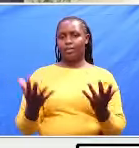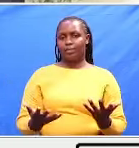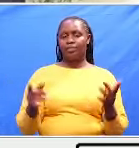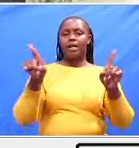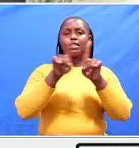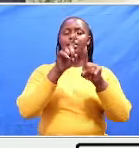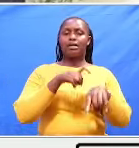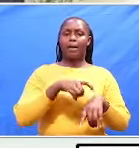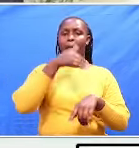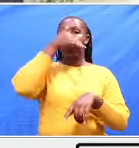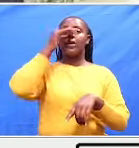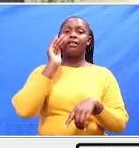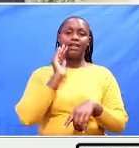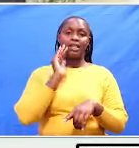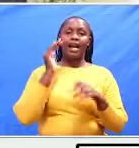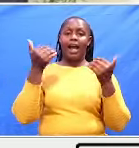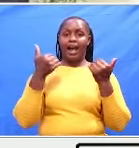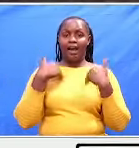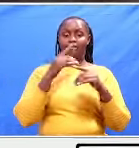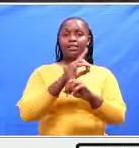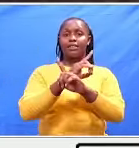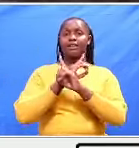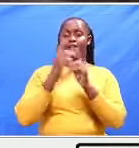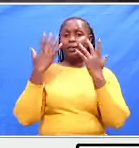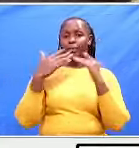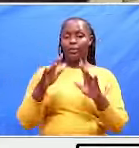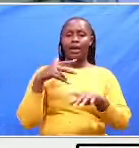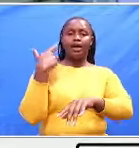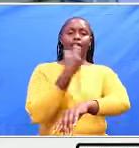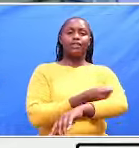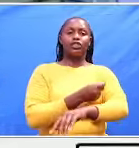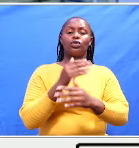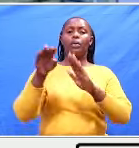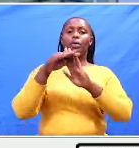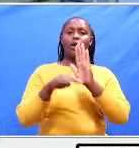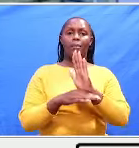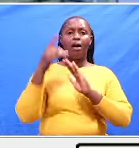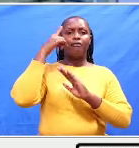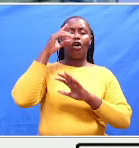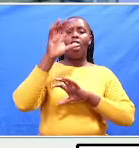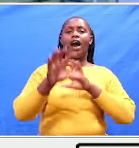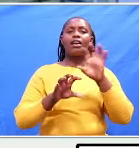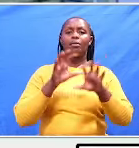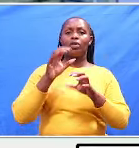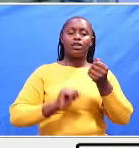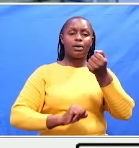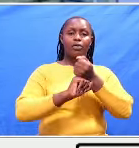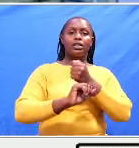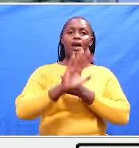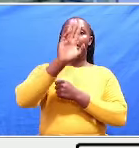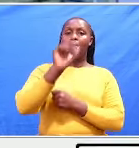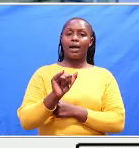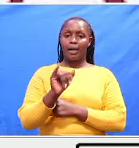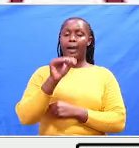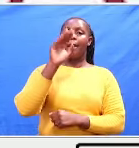Cabinet Secretary Musalia Mudavadi has defended the vaccination program backed by the Bill and Melinda Gates Foundation, saying